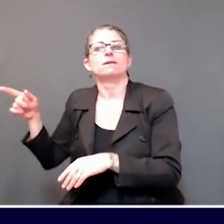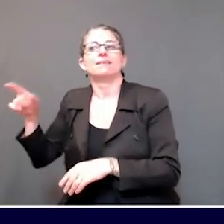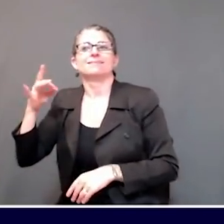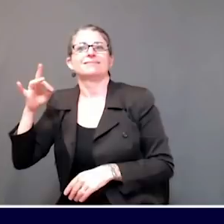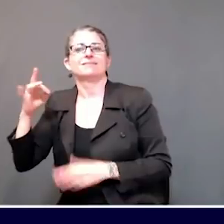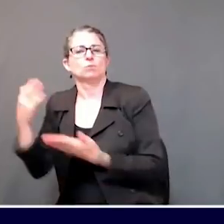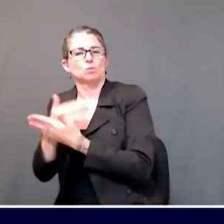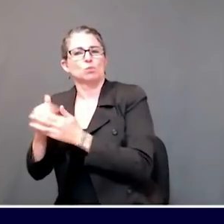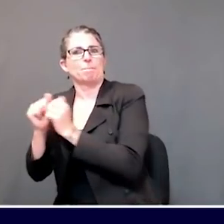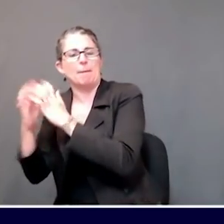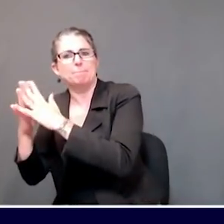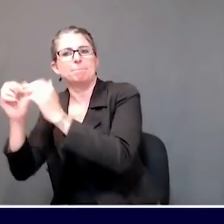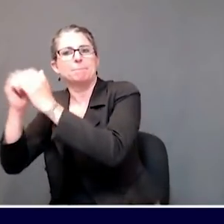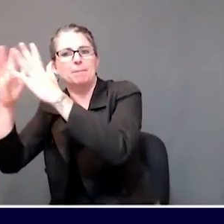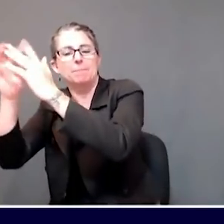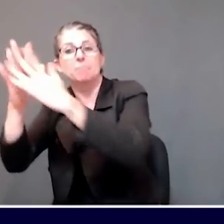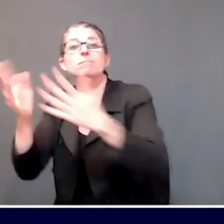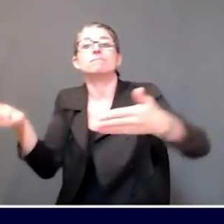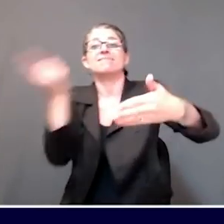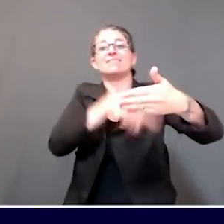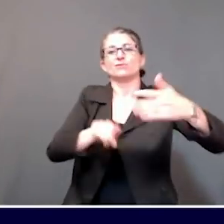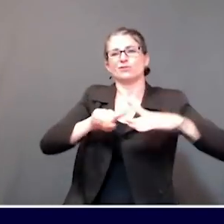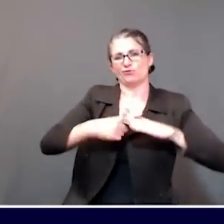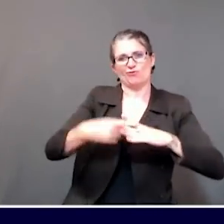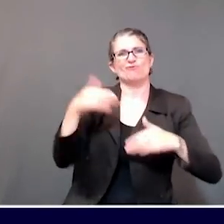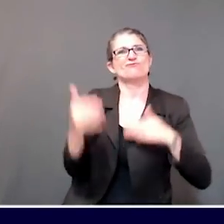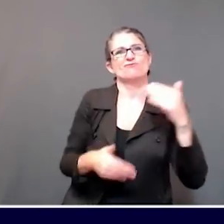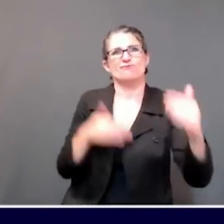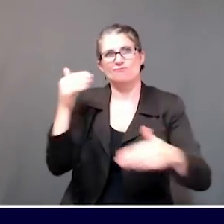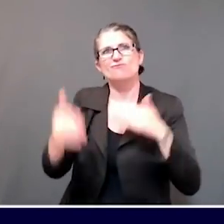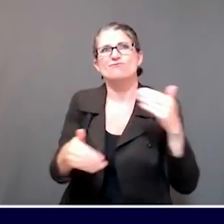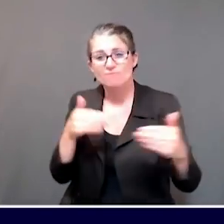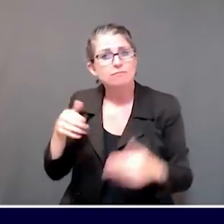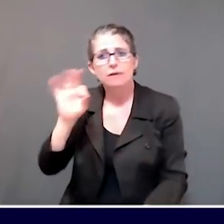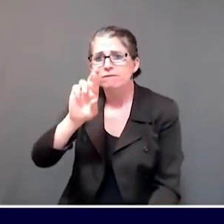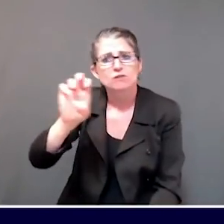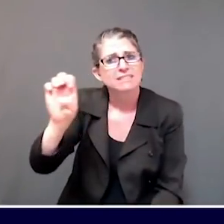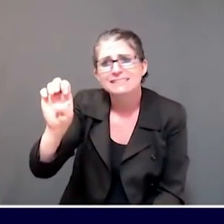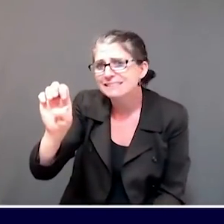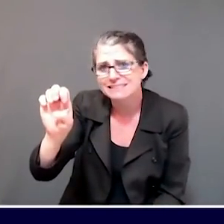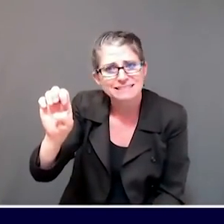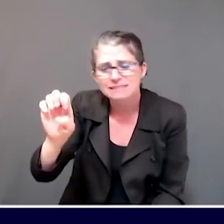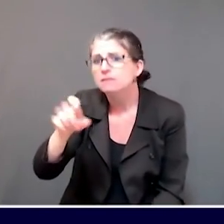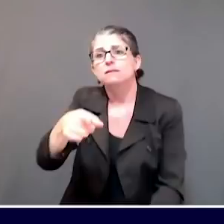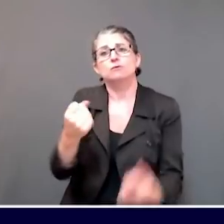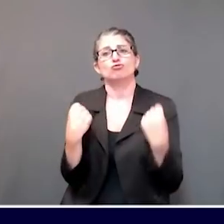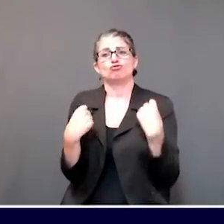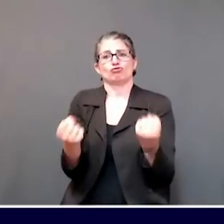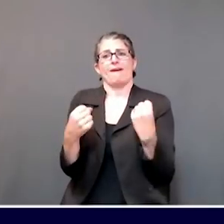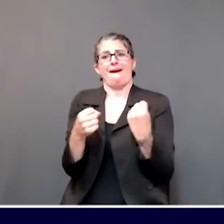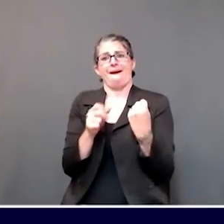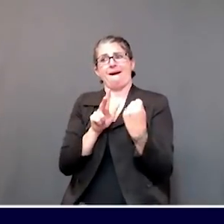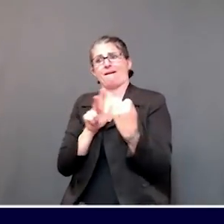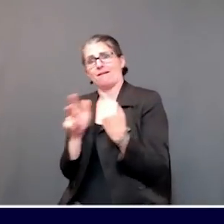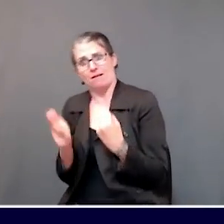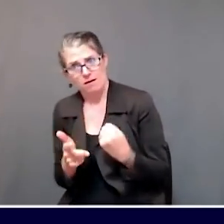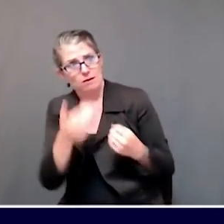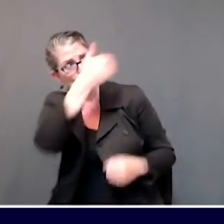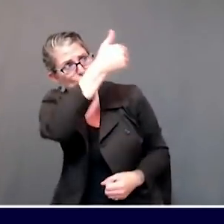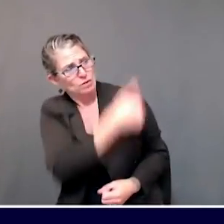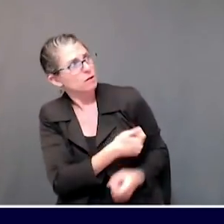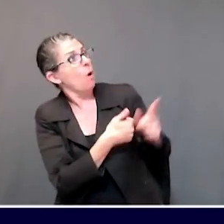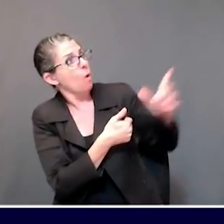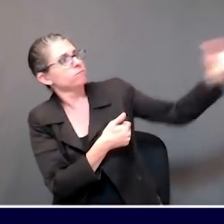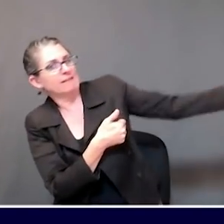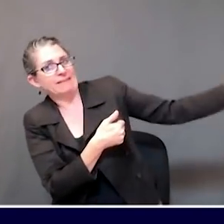offer specimen collection free of charge to any individual who believes they may have COVID-19 or could have been exposed to the